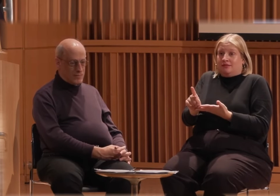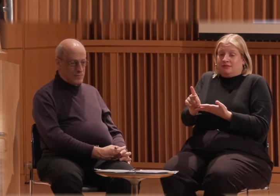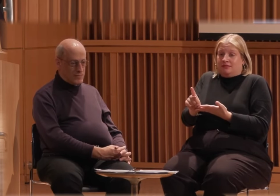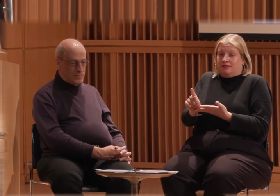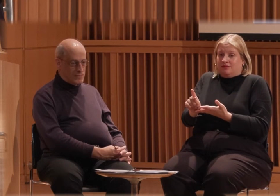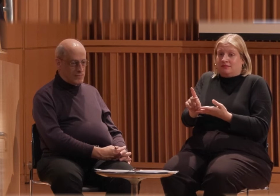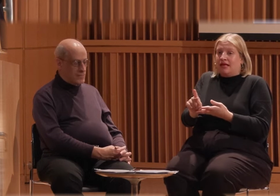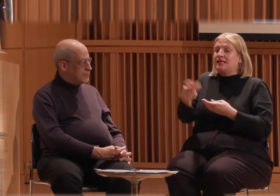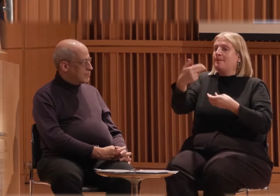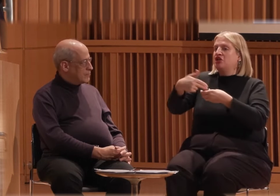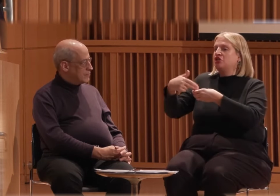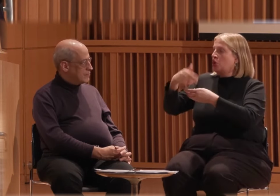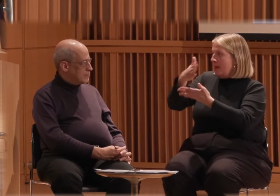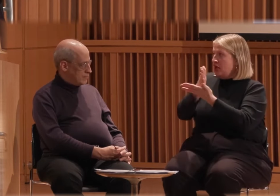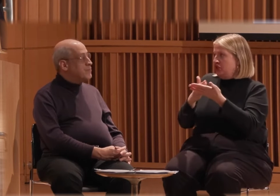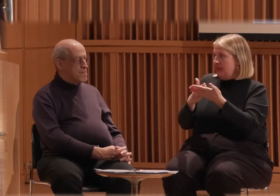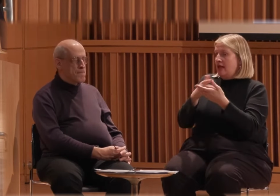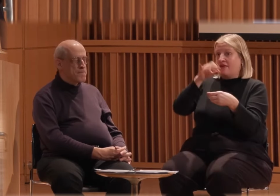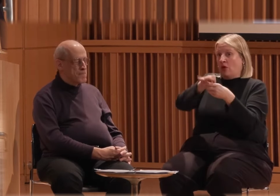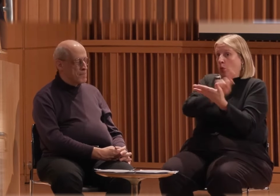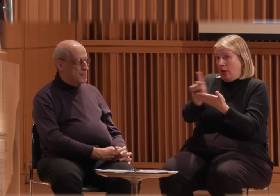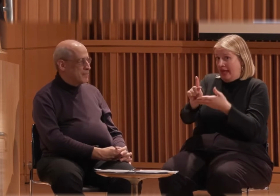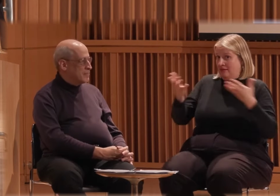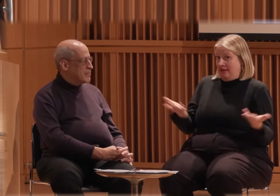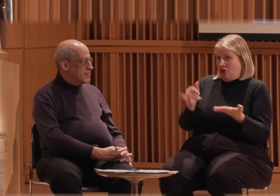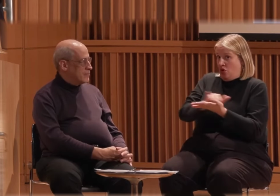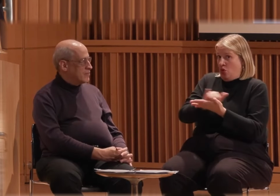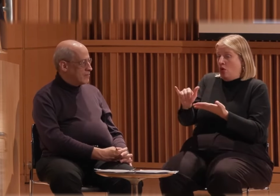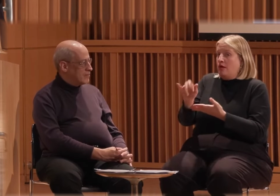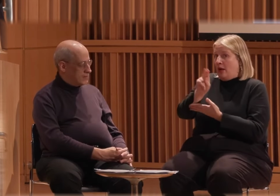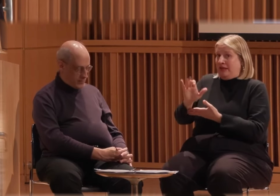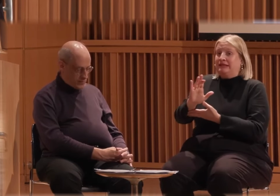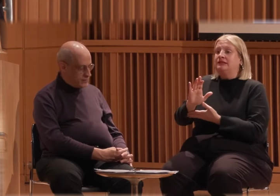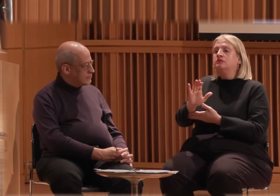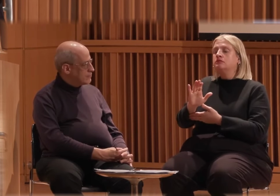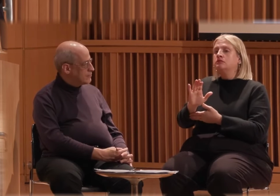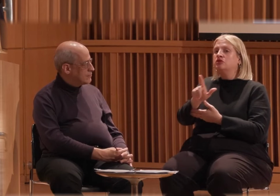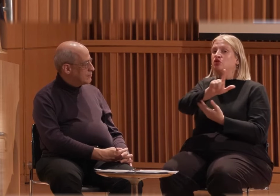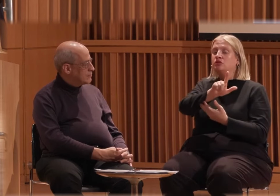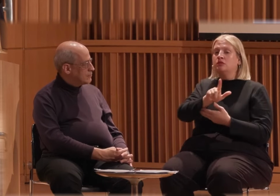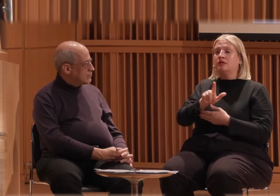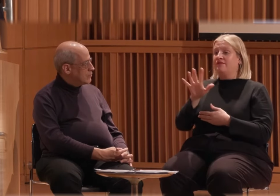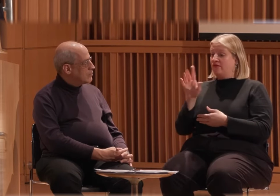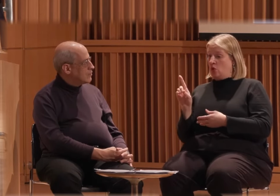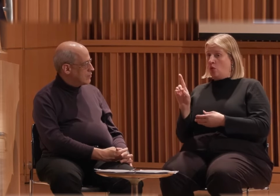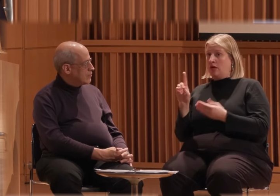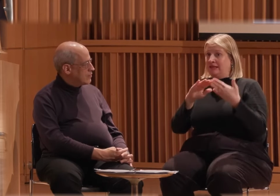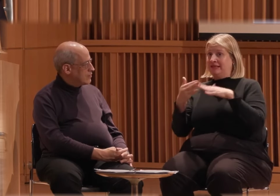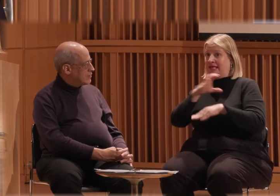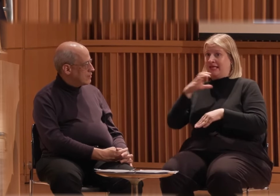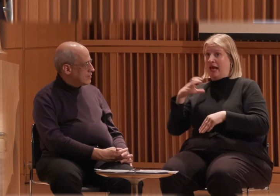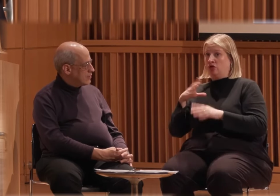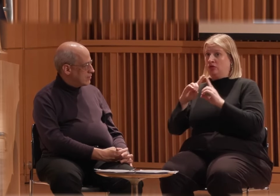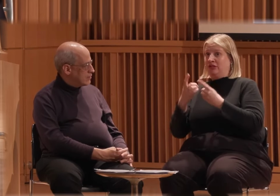is participatory budgeting vote week in New York City in 29 of the 51 city council